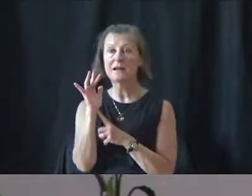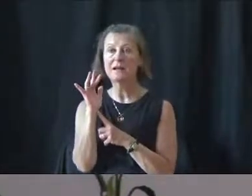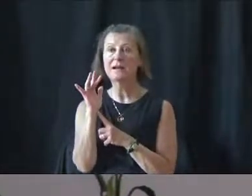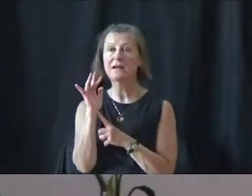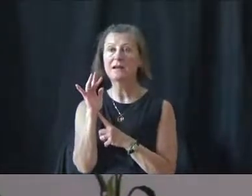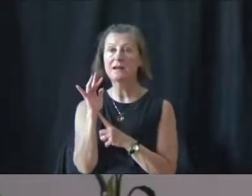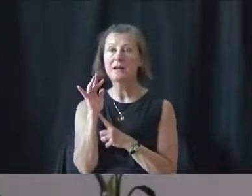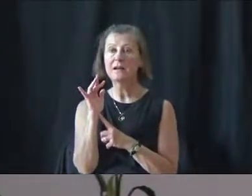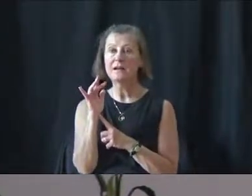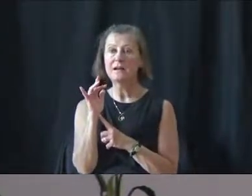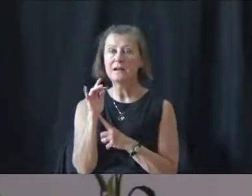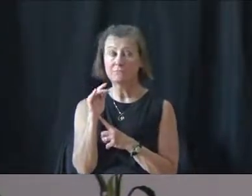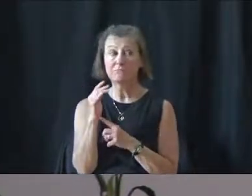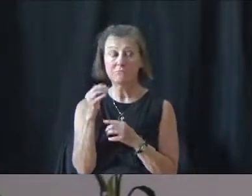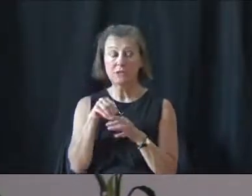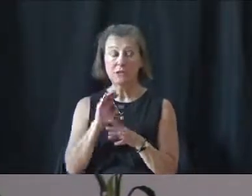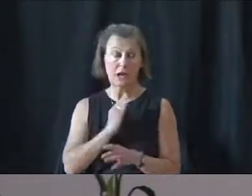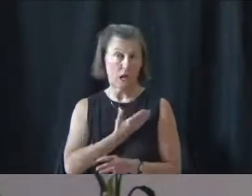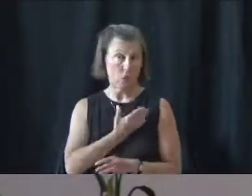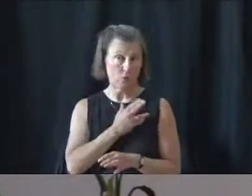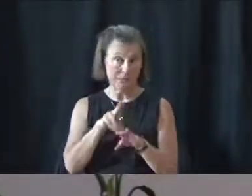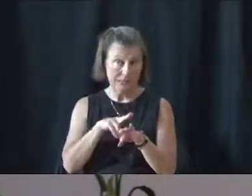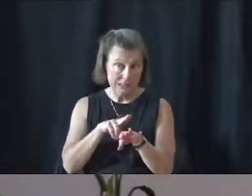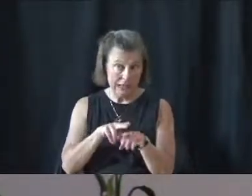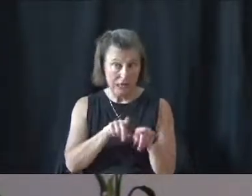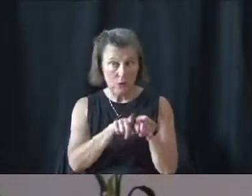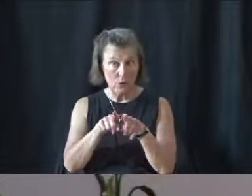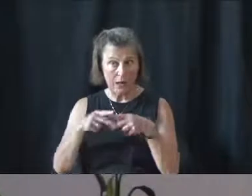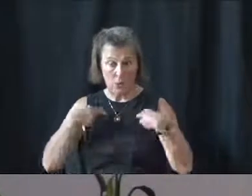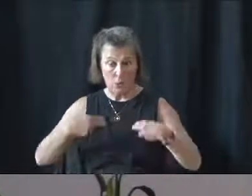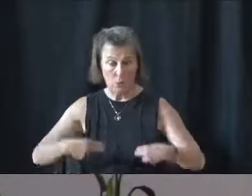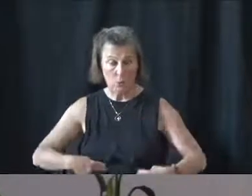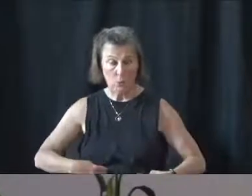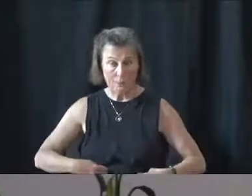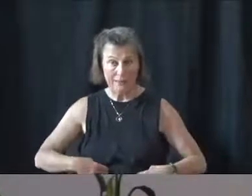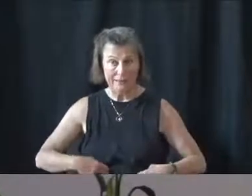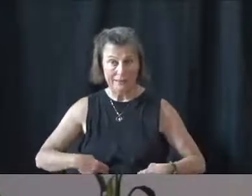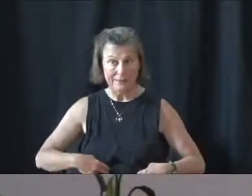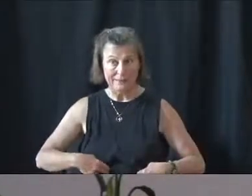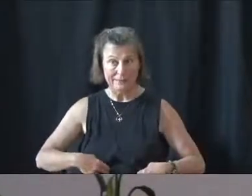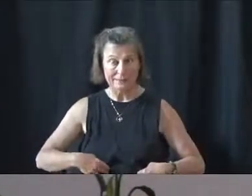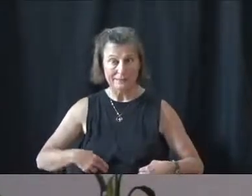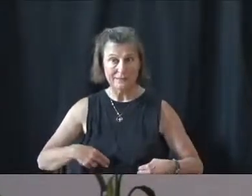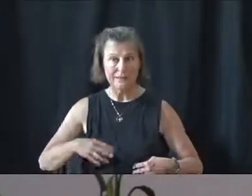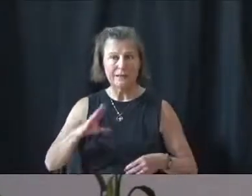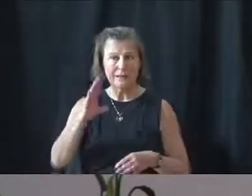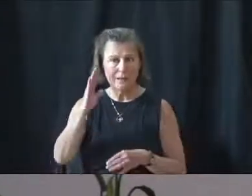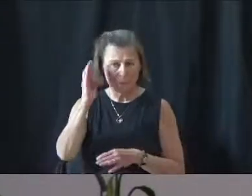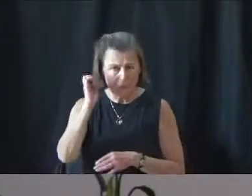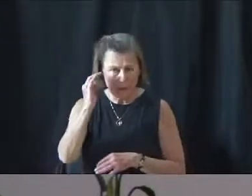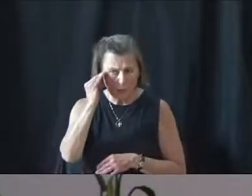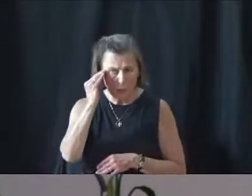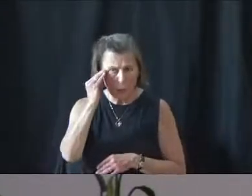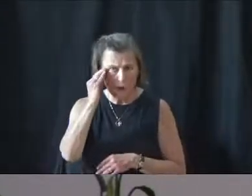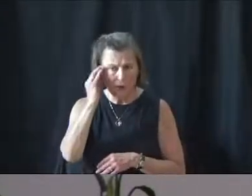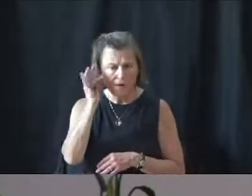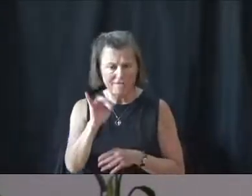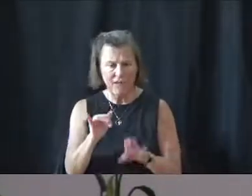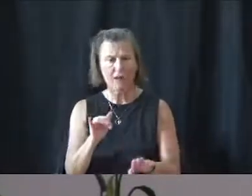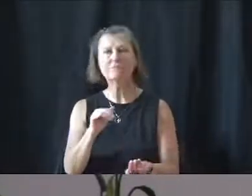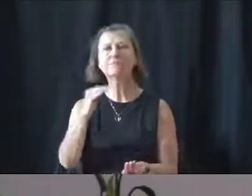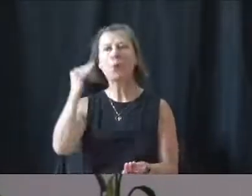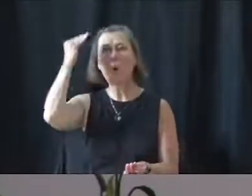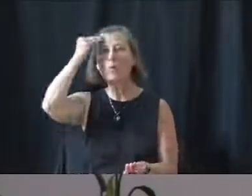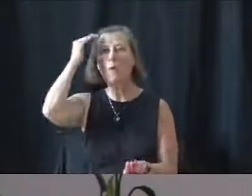It's in our nature as human beings to be aware of that, to know it.